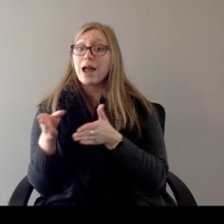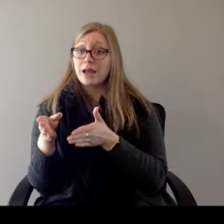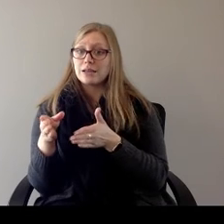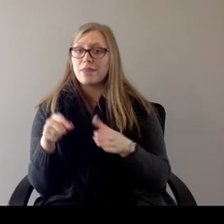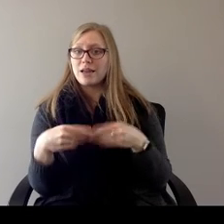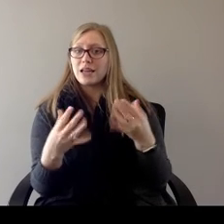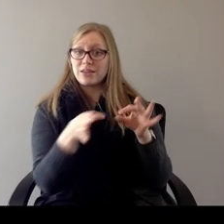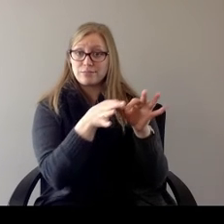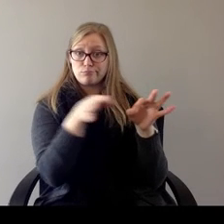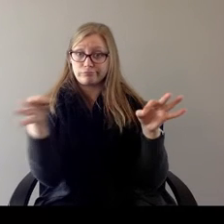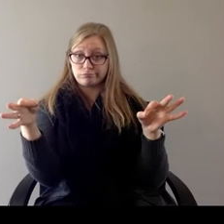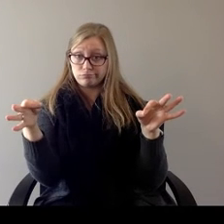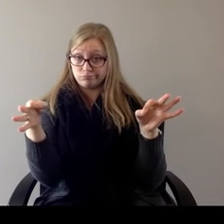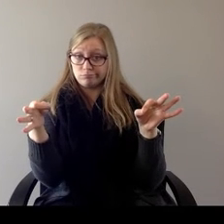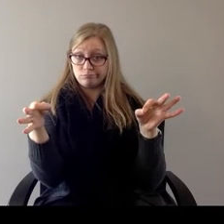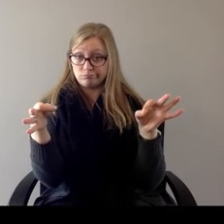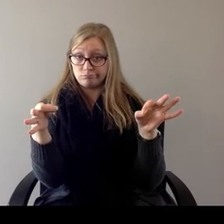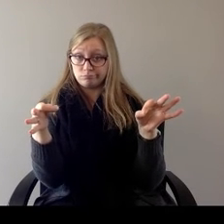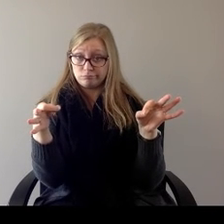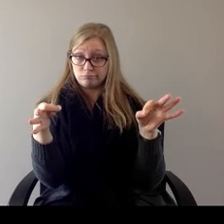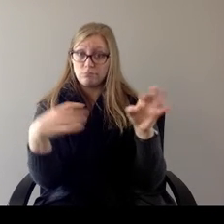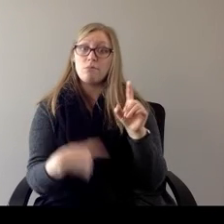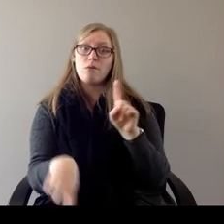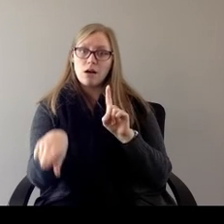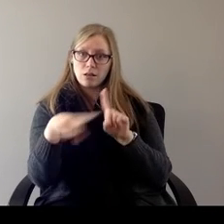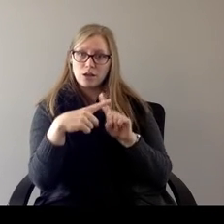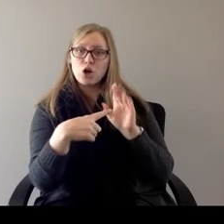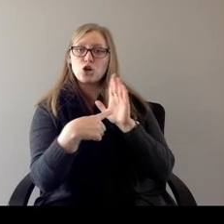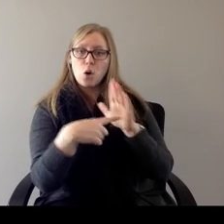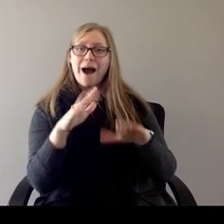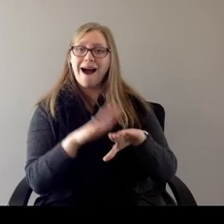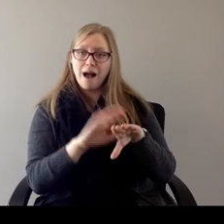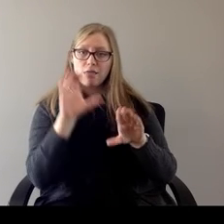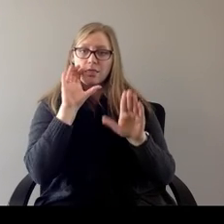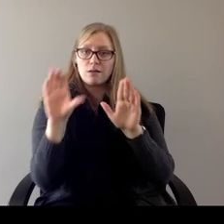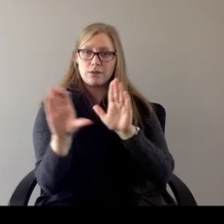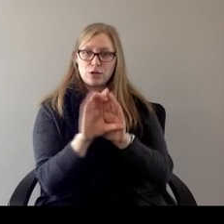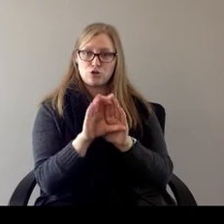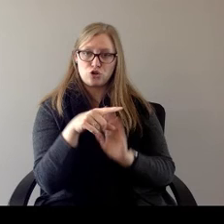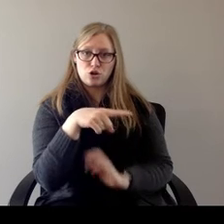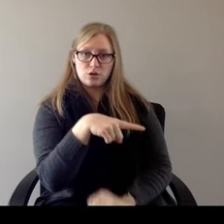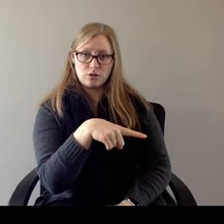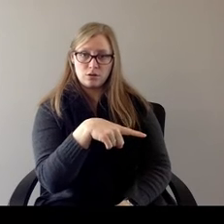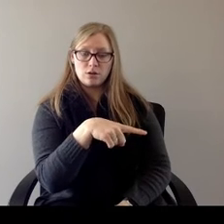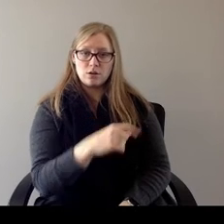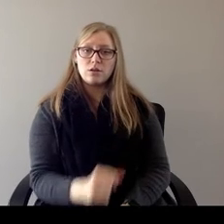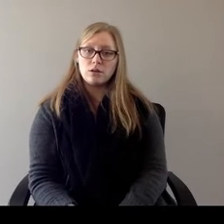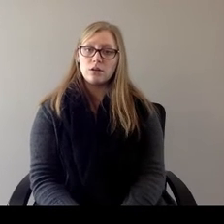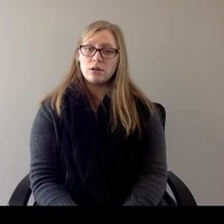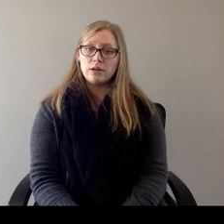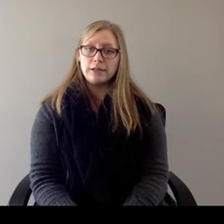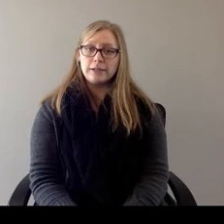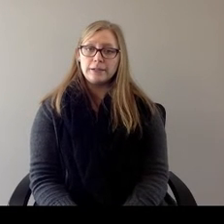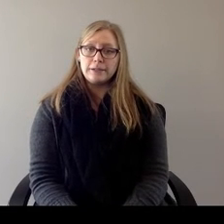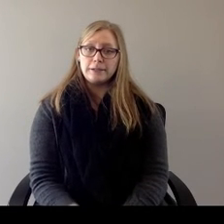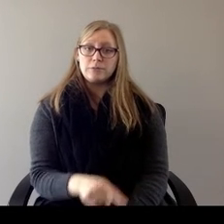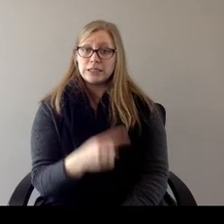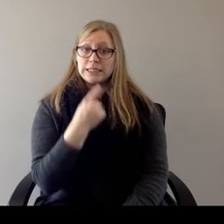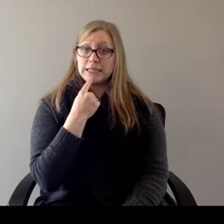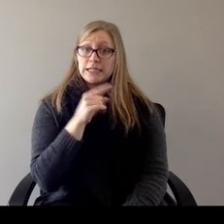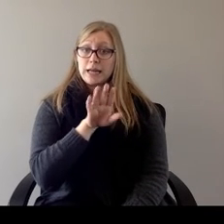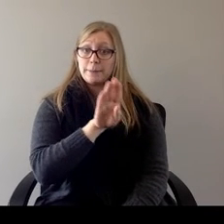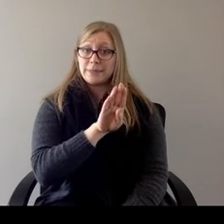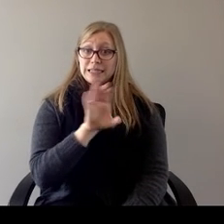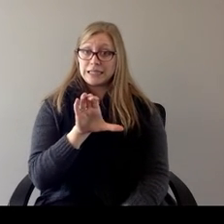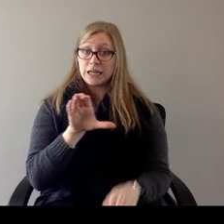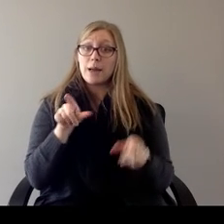a written notation, and then they're also showing us some things on the picture. So here it says BC is